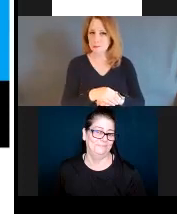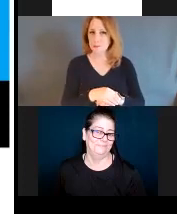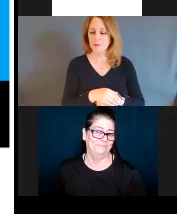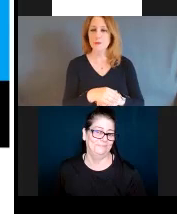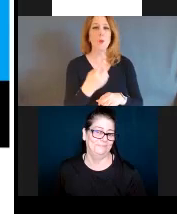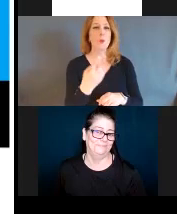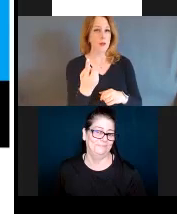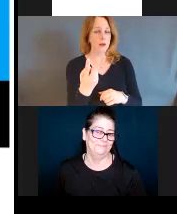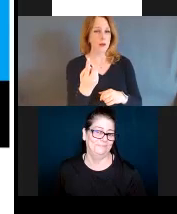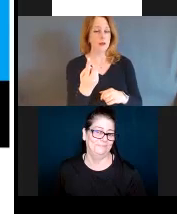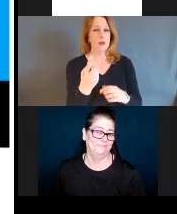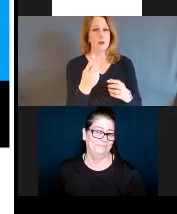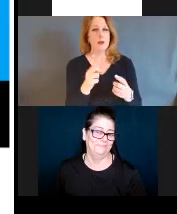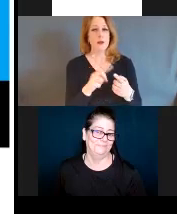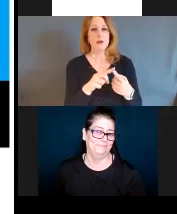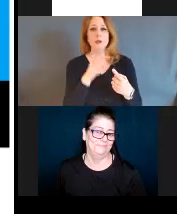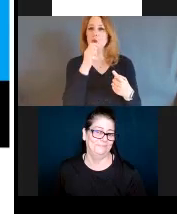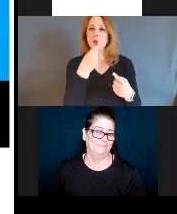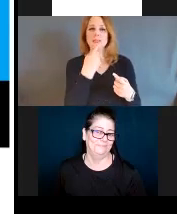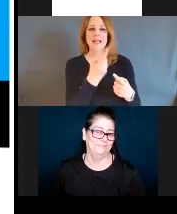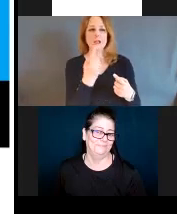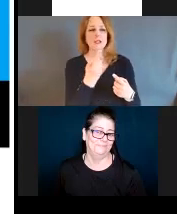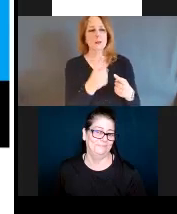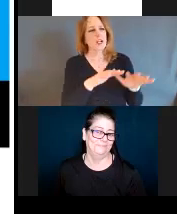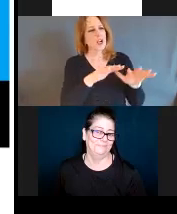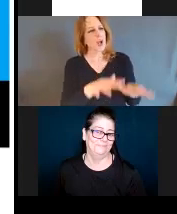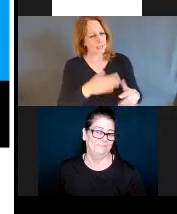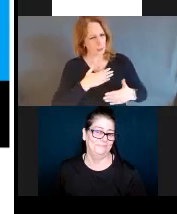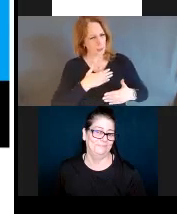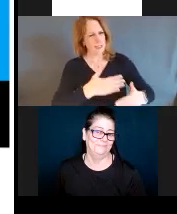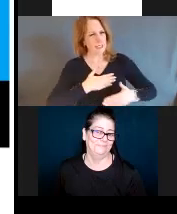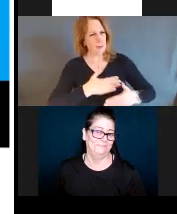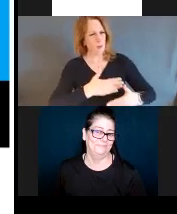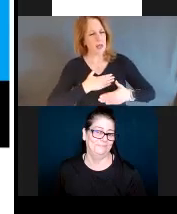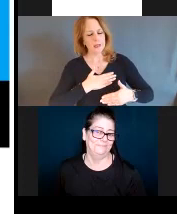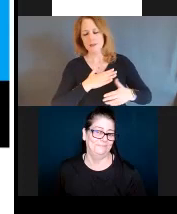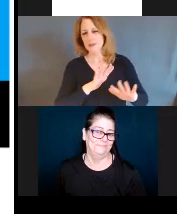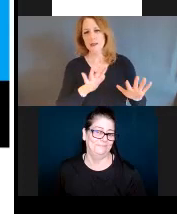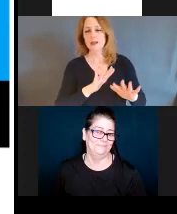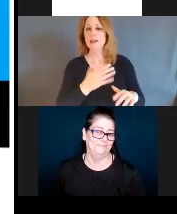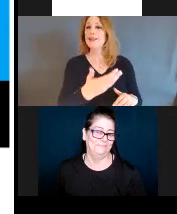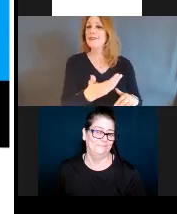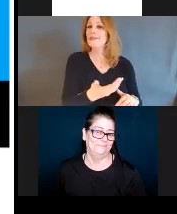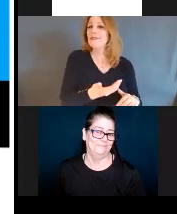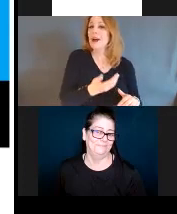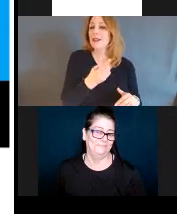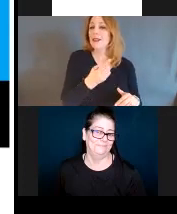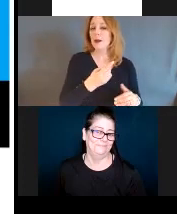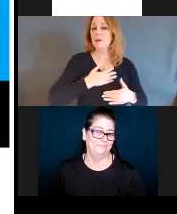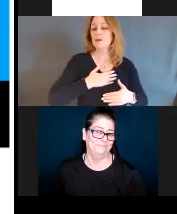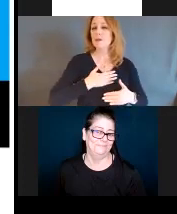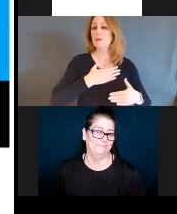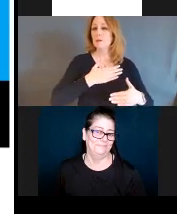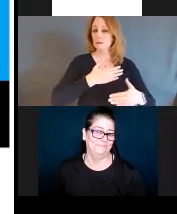1, don't tell someone to calm down and take deep breaths. Invite them to take deep breaths with